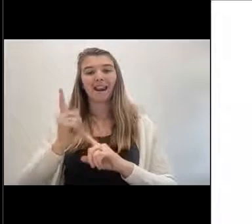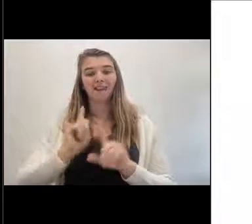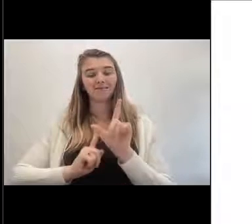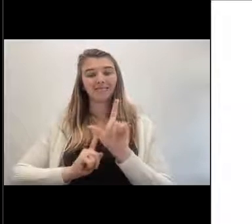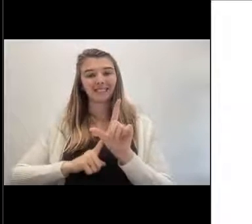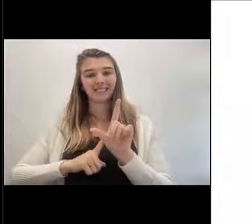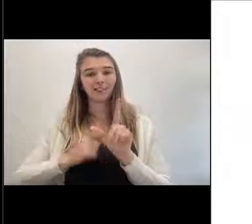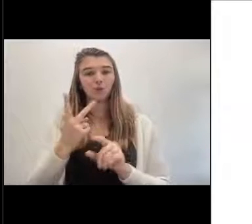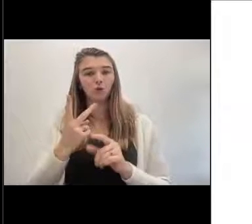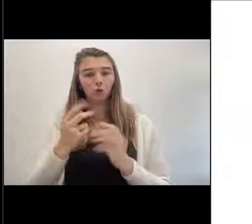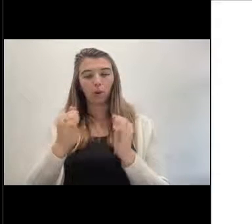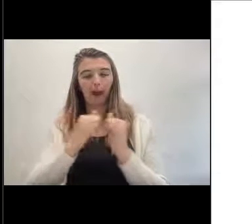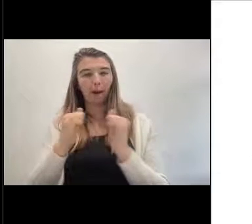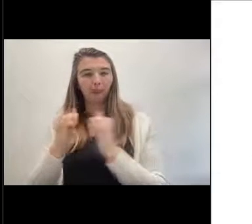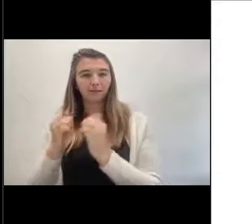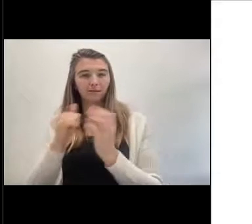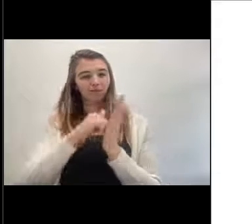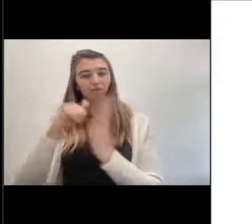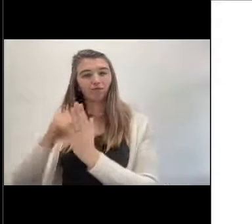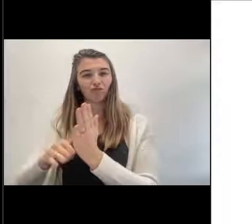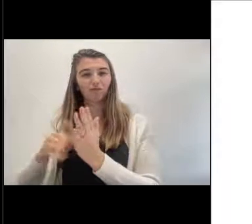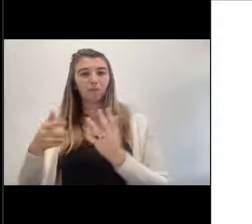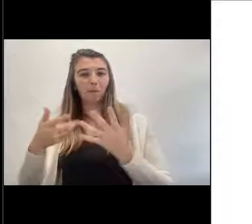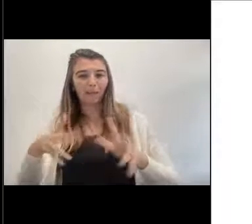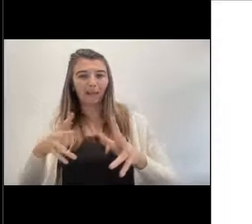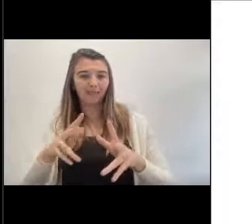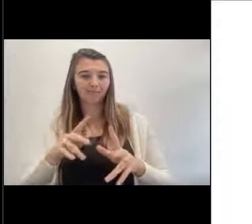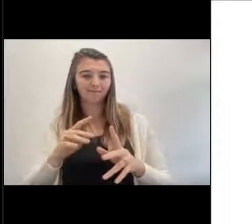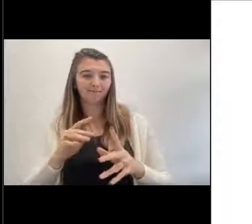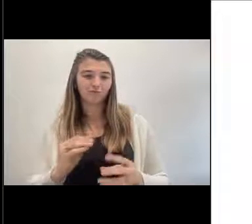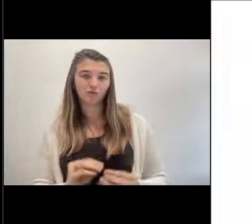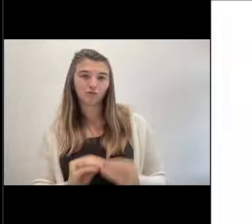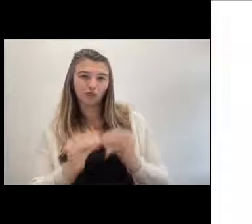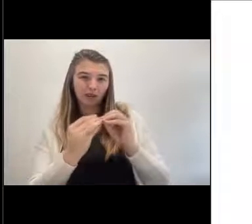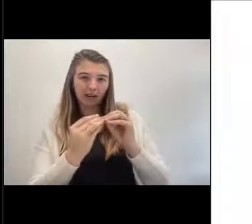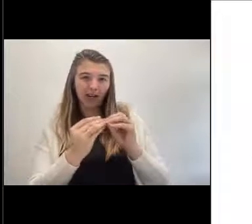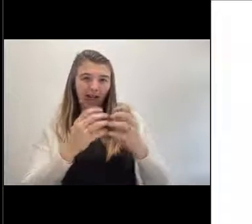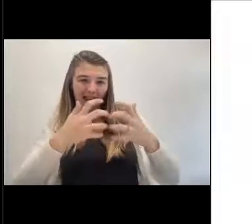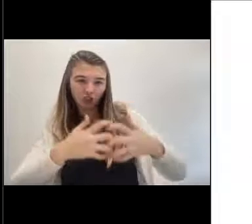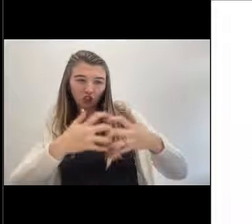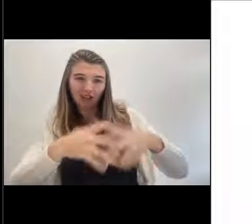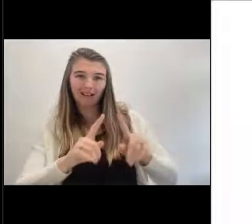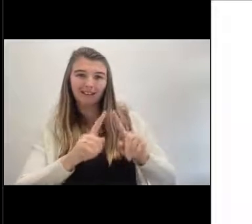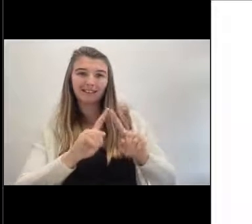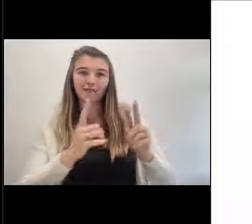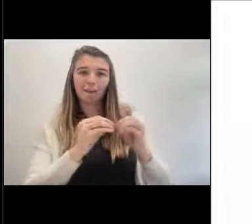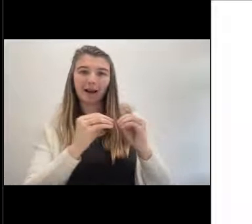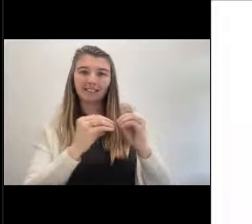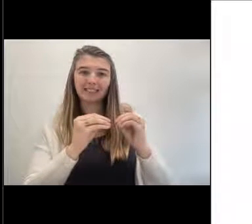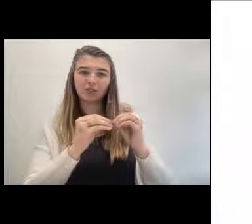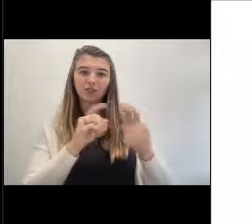lab, and they have engineered bacteria for very efficient utilization of ethylene glycol. And